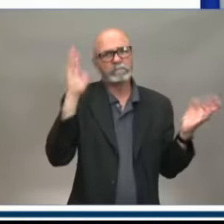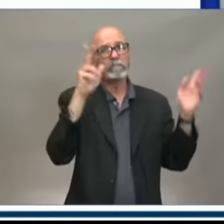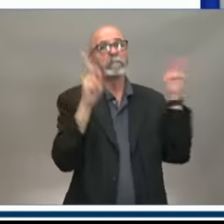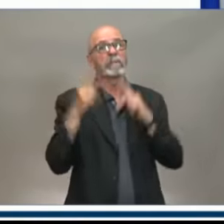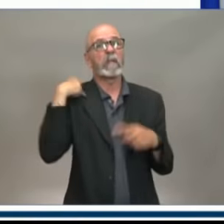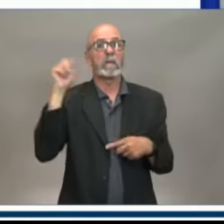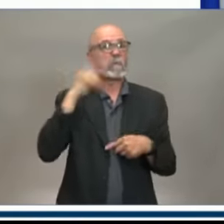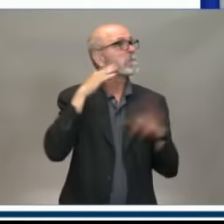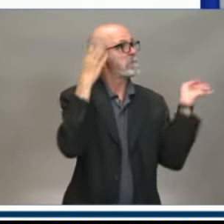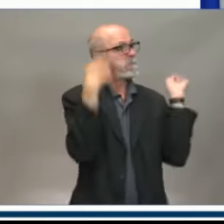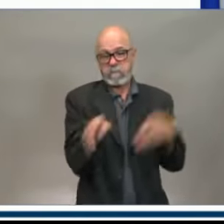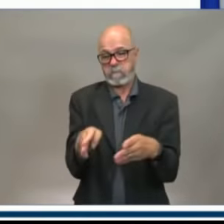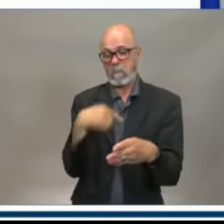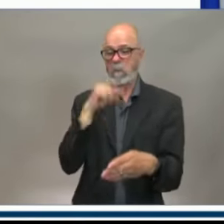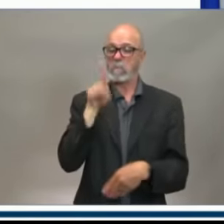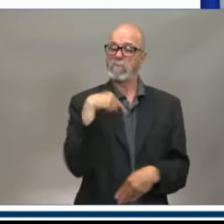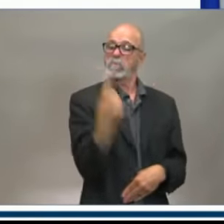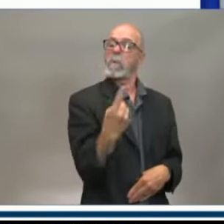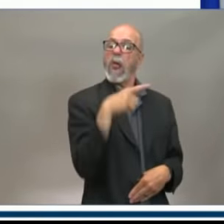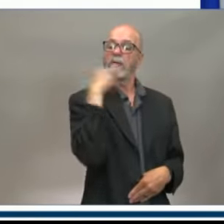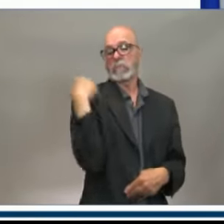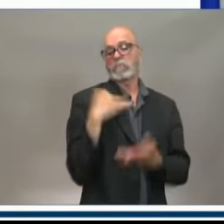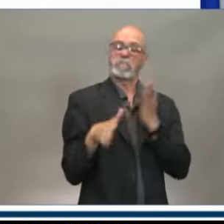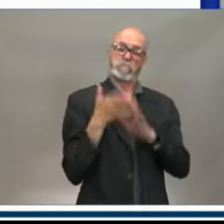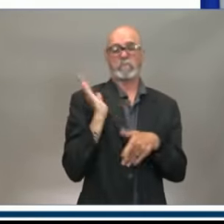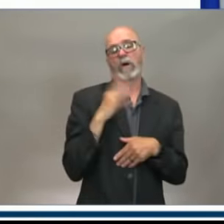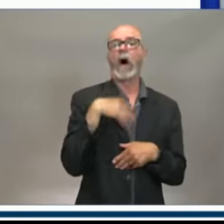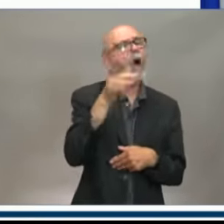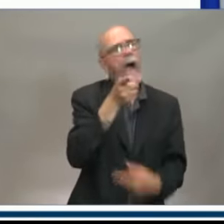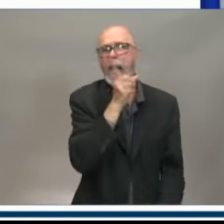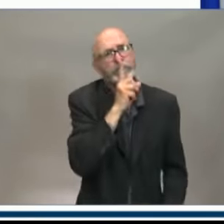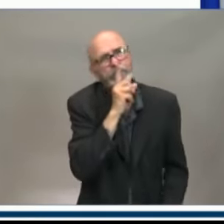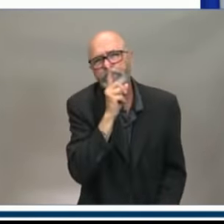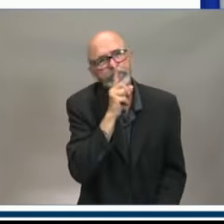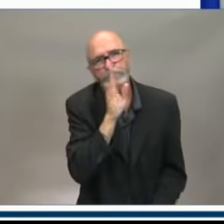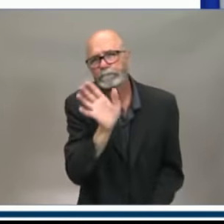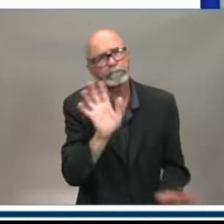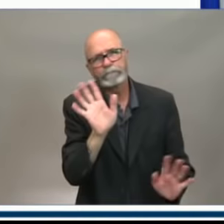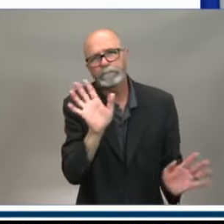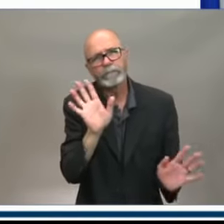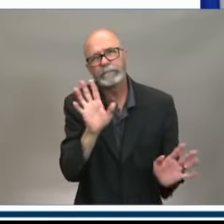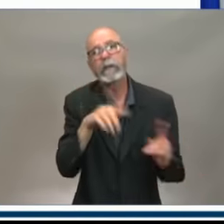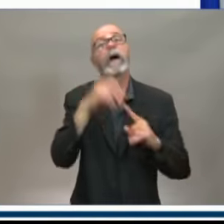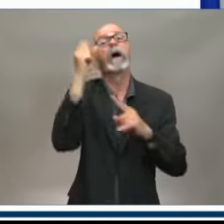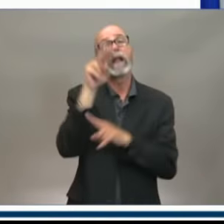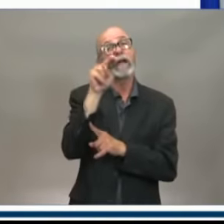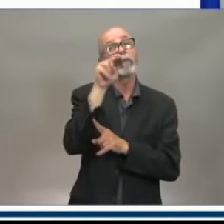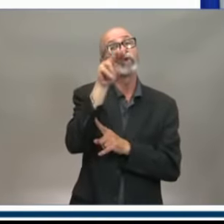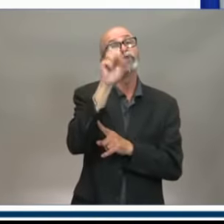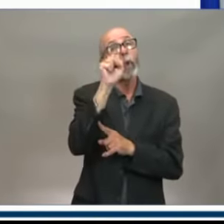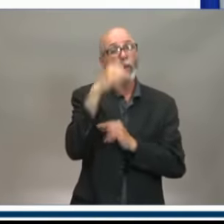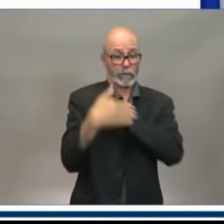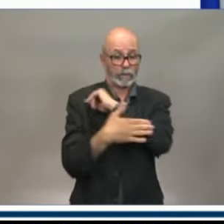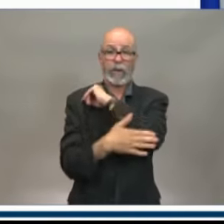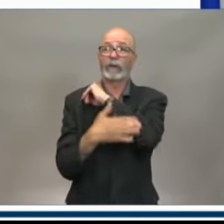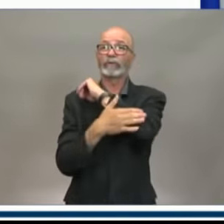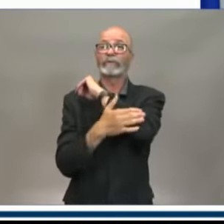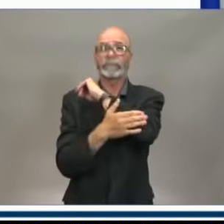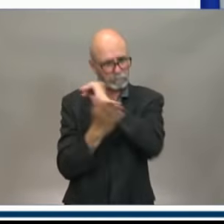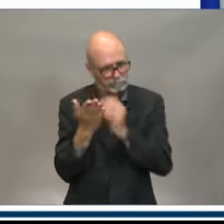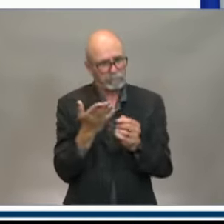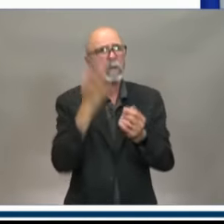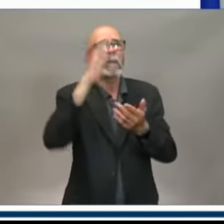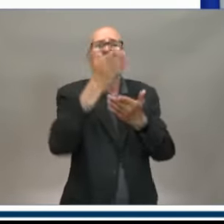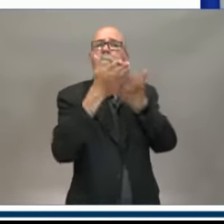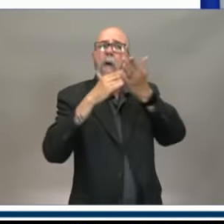not the case. The fact of the matter is rural Nova Scotia has been growing, and so has its capacity